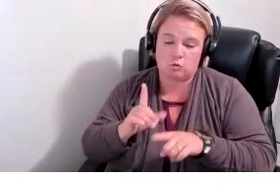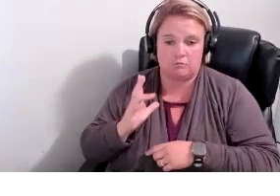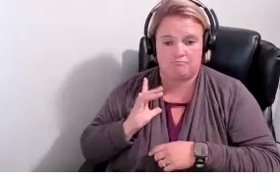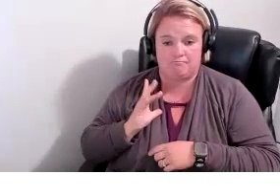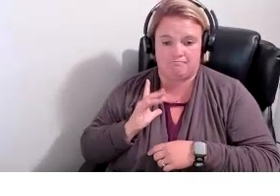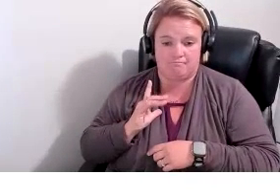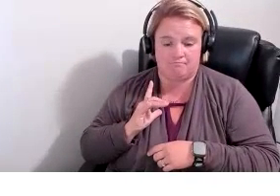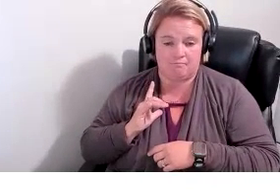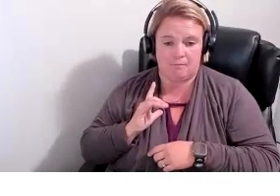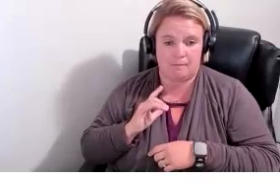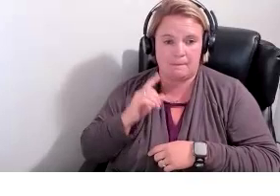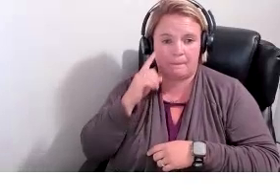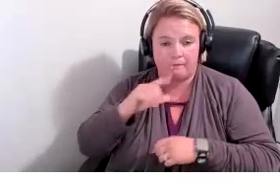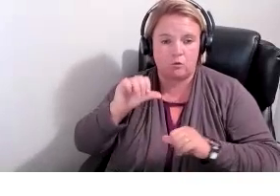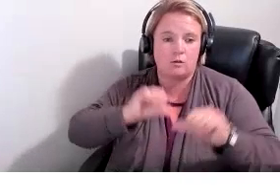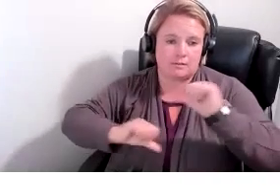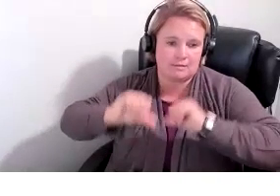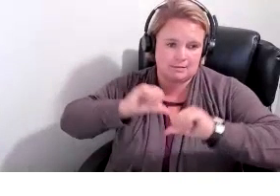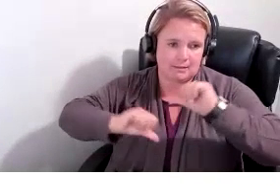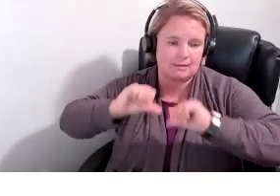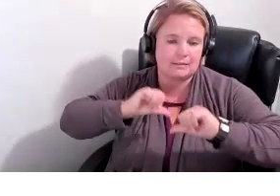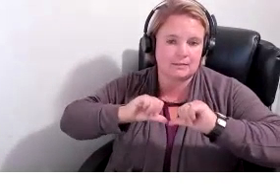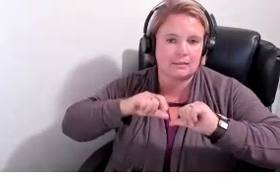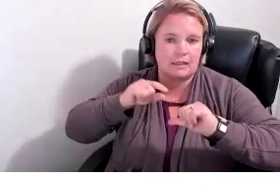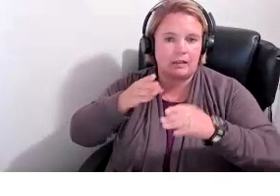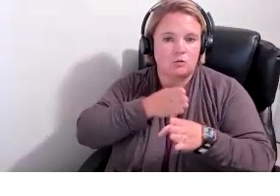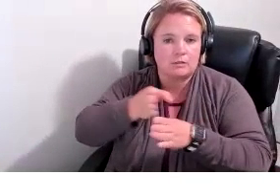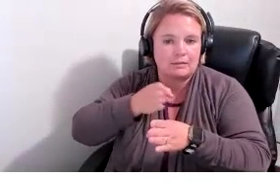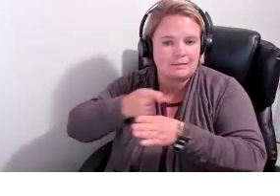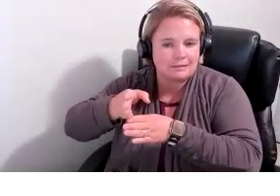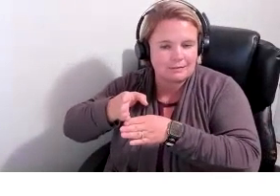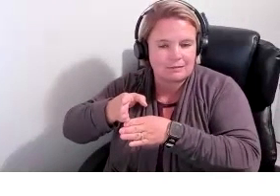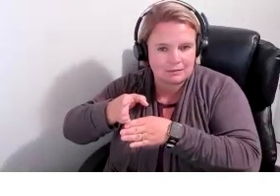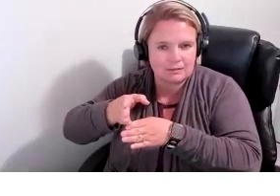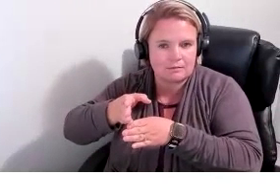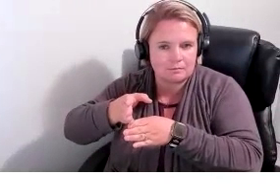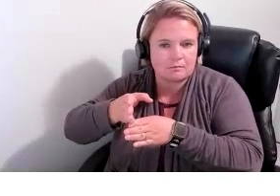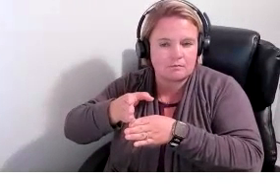me was for the sciences and those discipline-specific